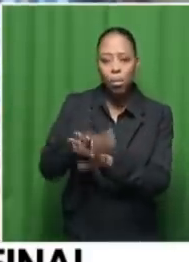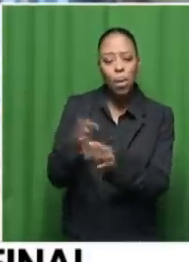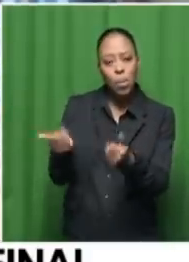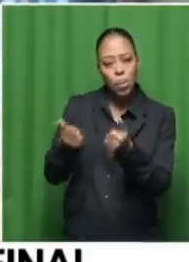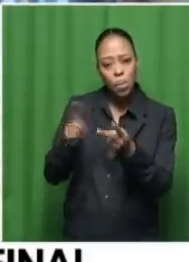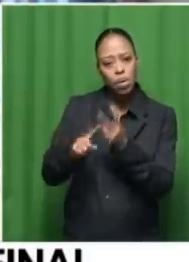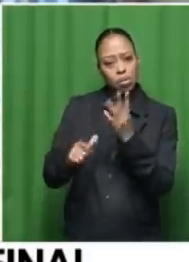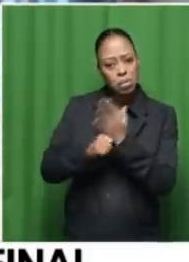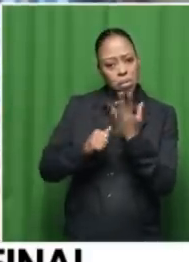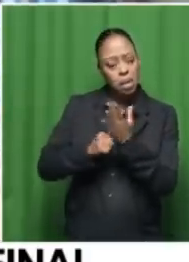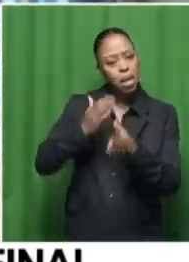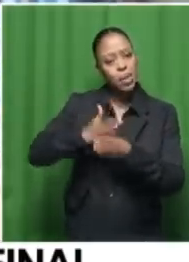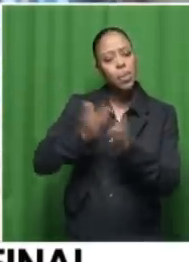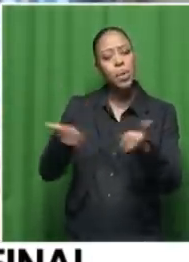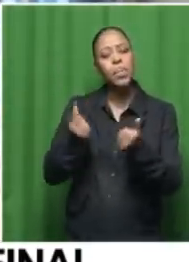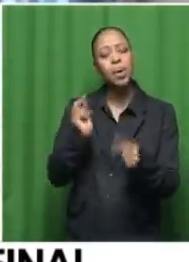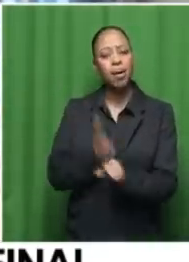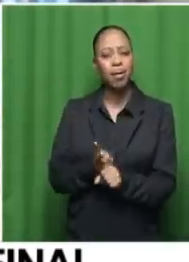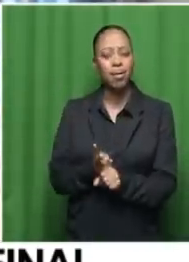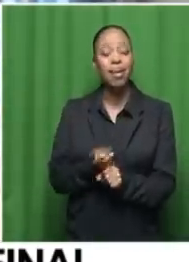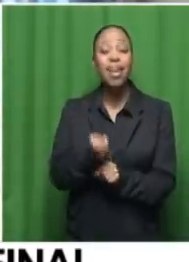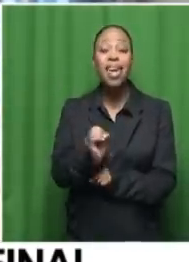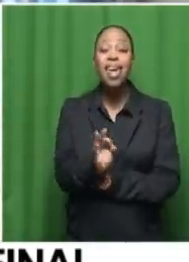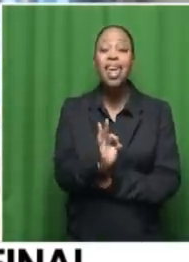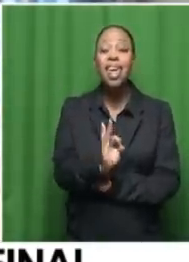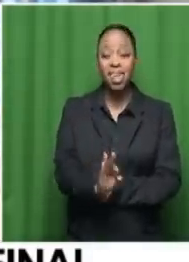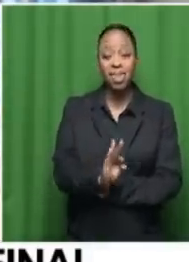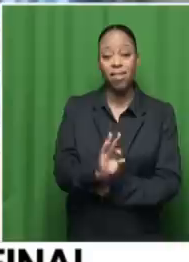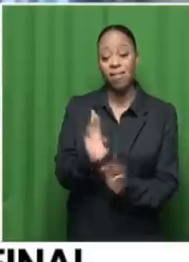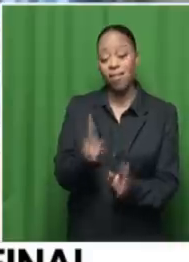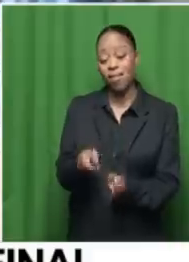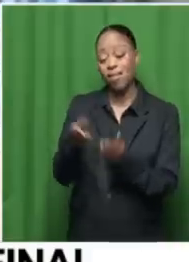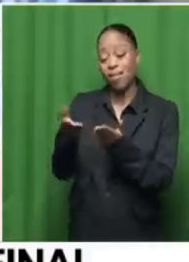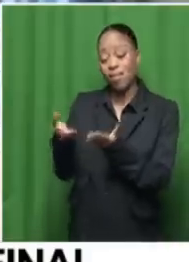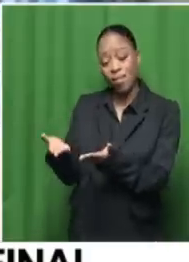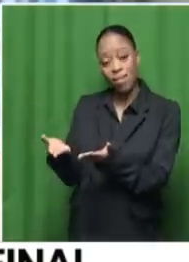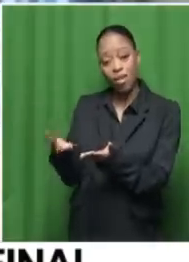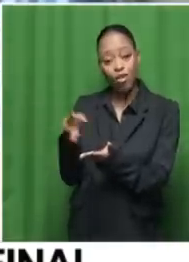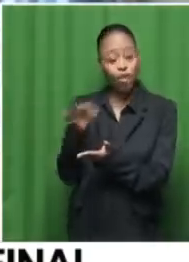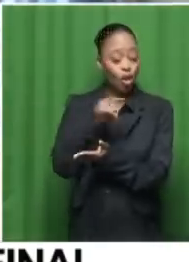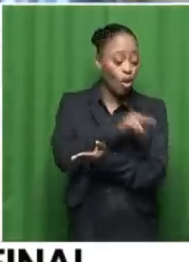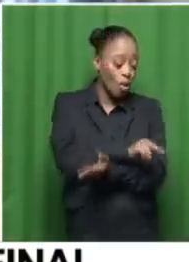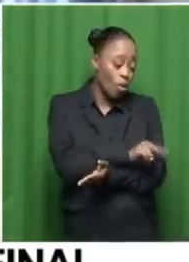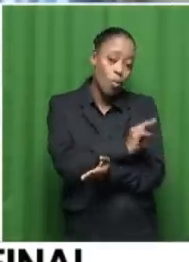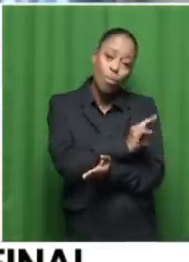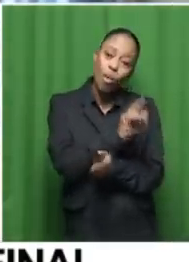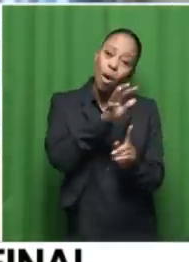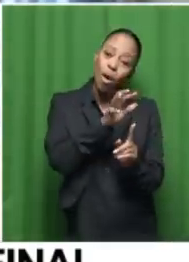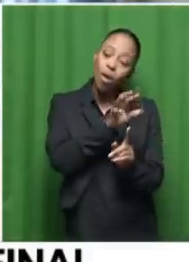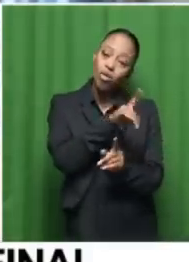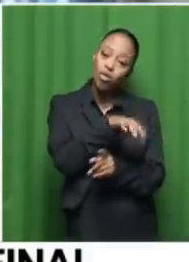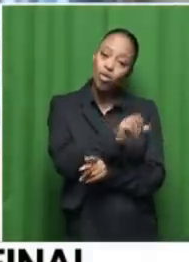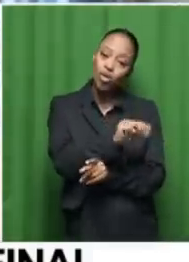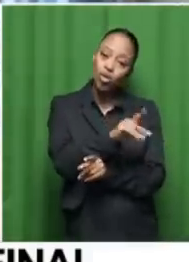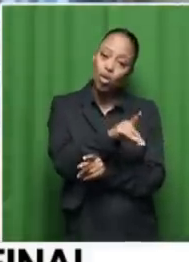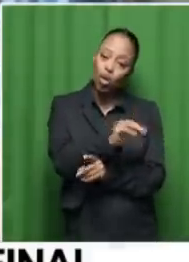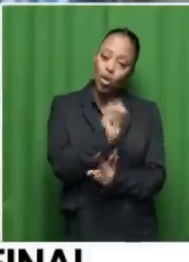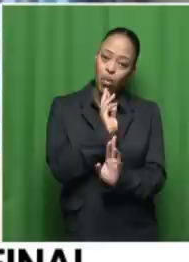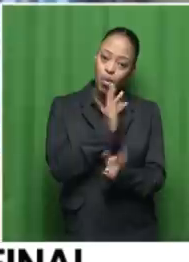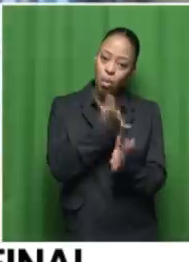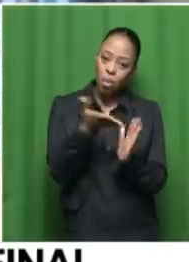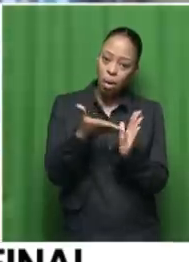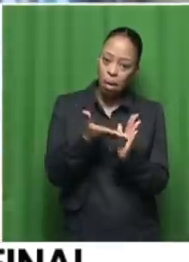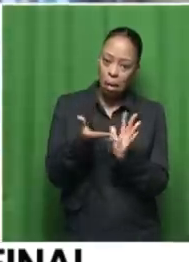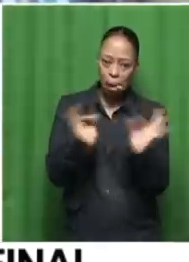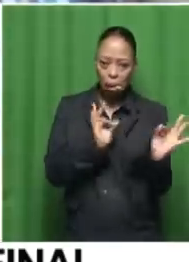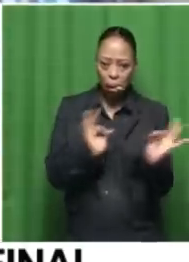SARS is back on its feet. If the recommendations of the Zondo Commission are